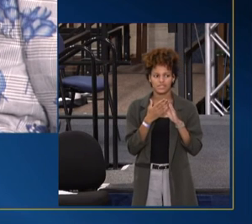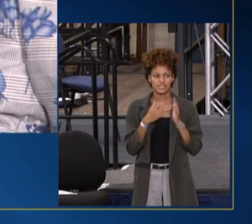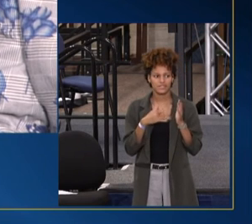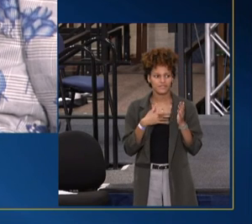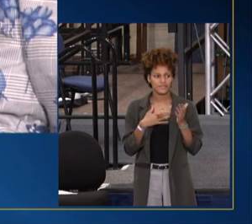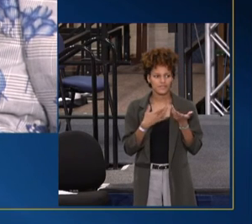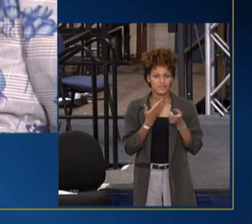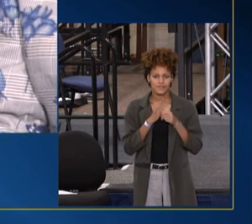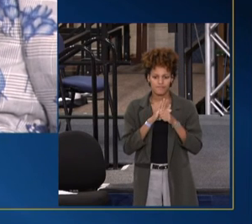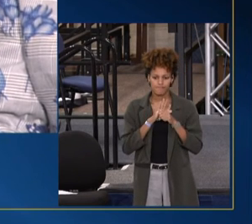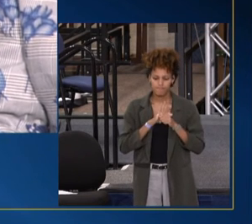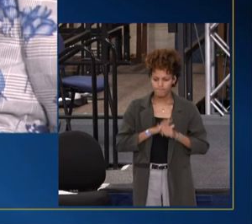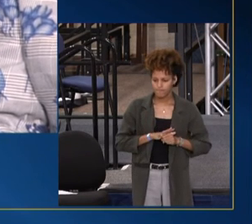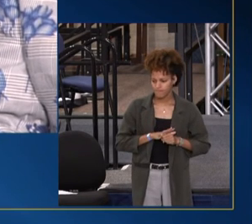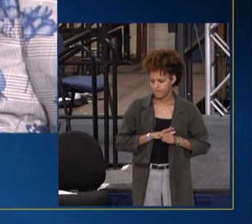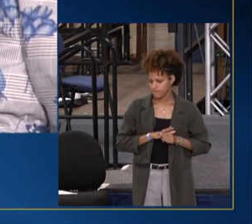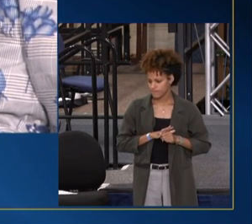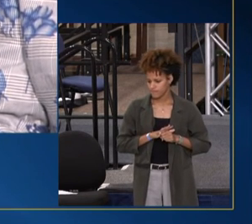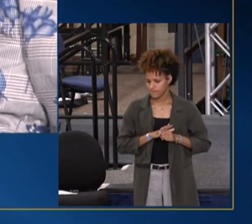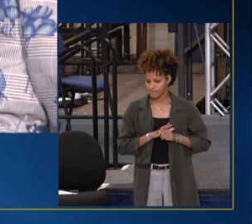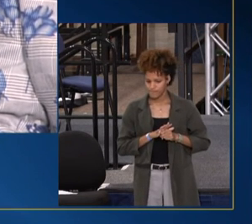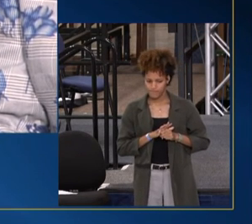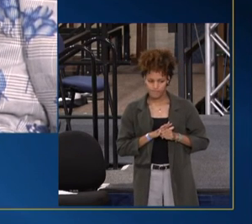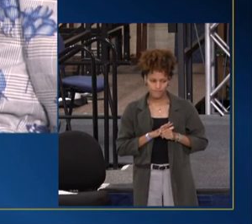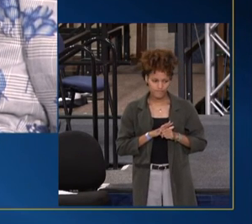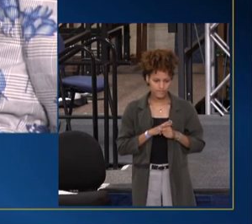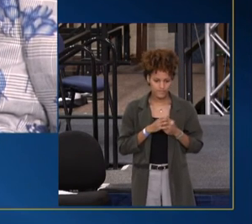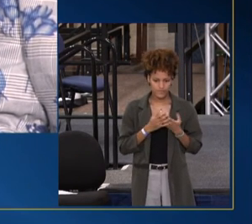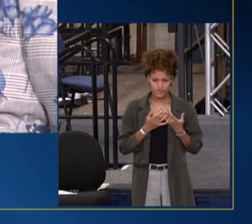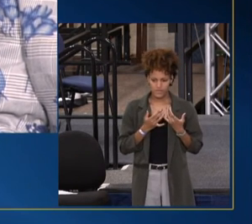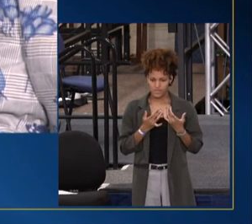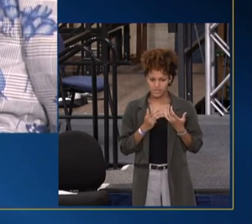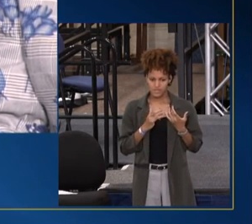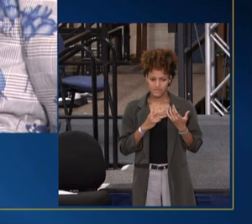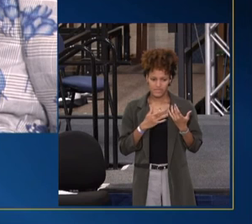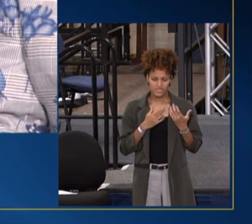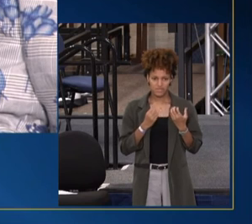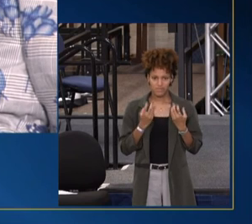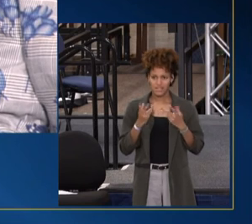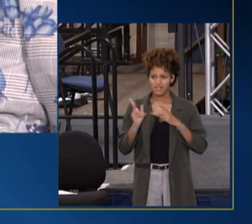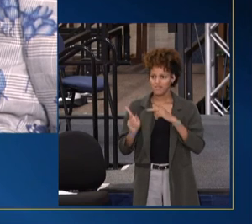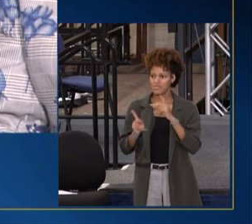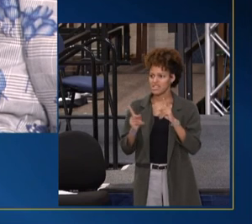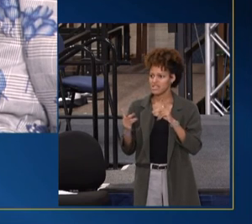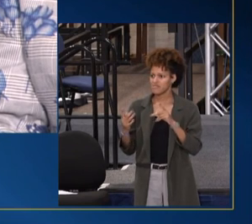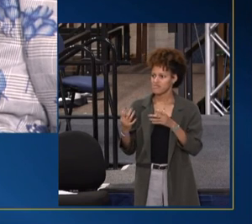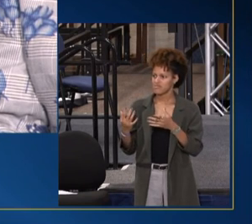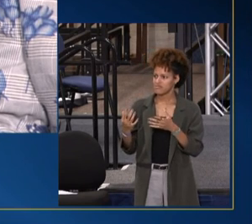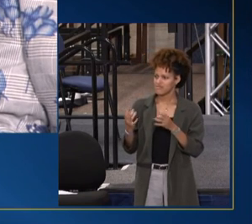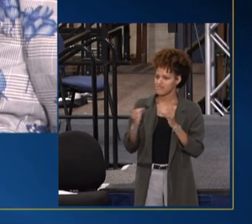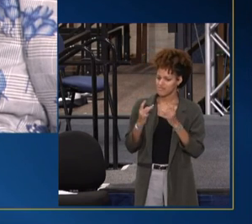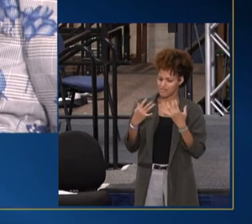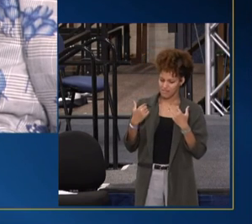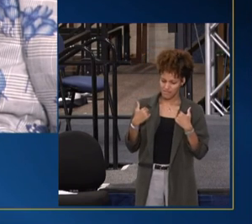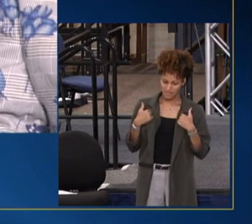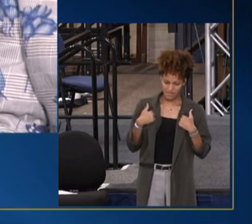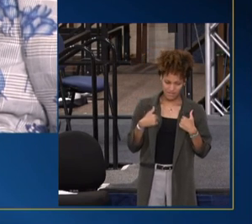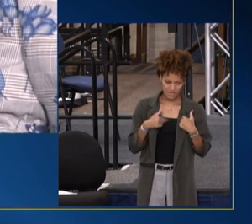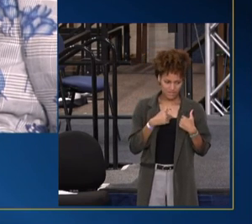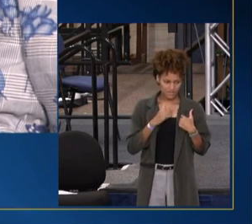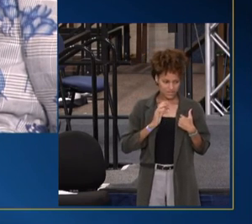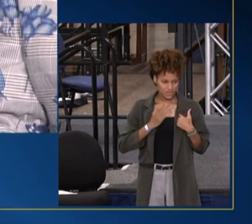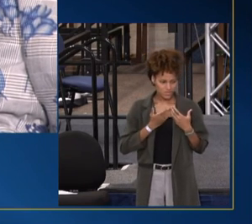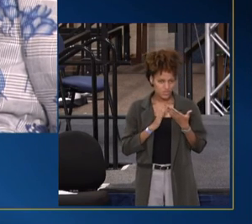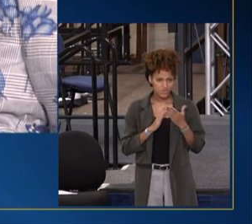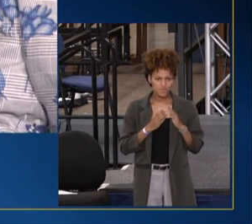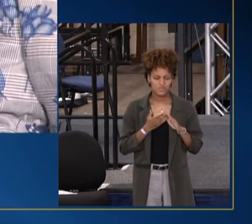felt the pressure of feeling like so many people hated our community